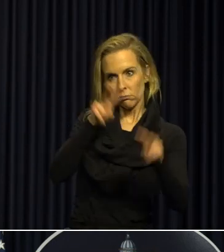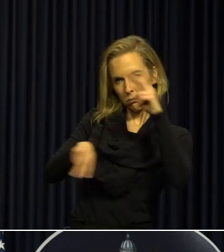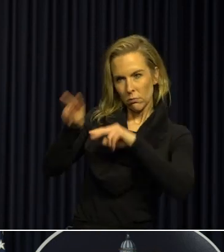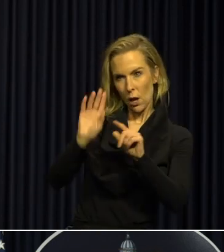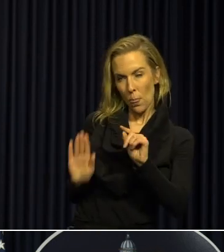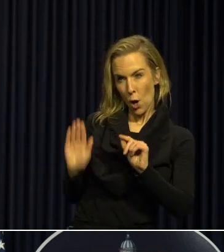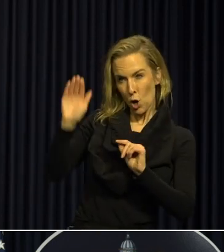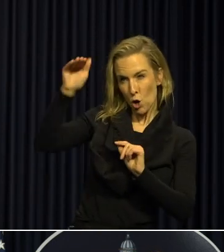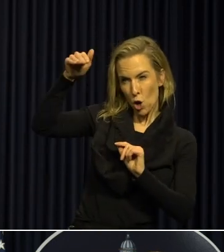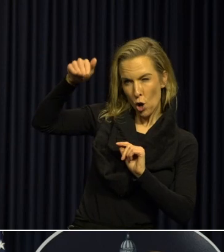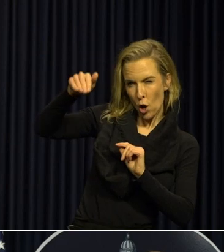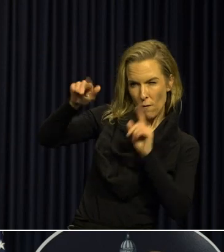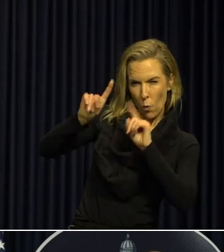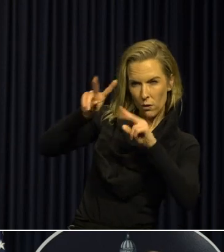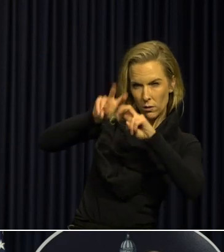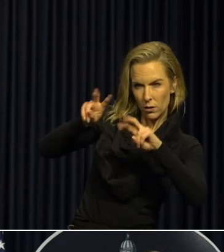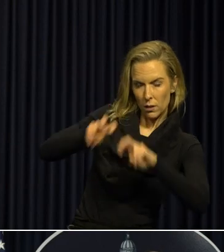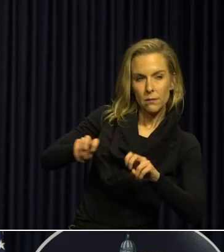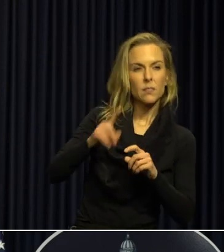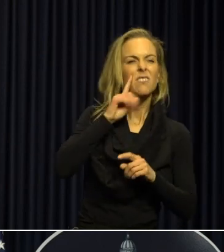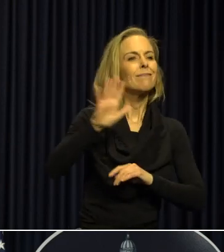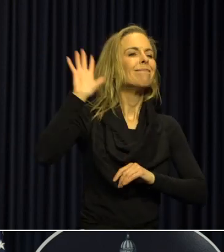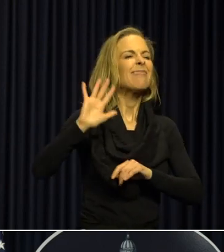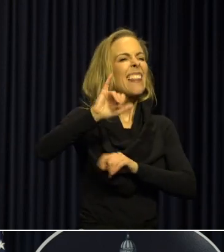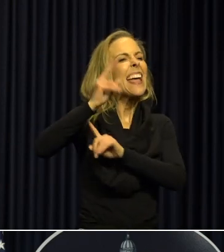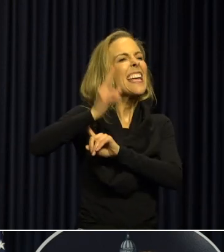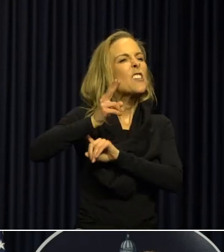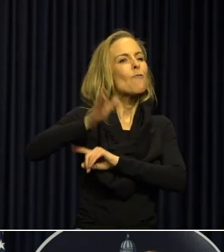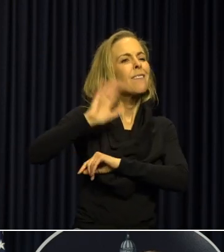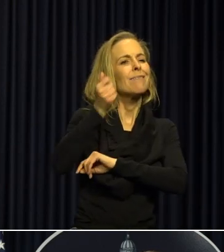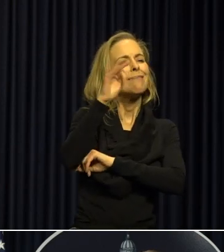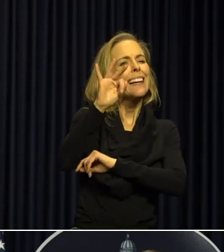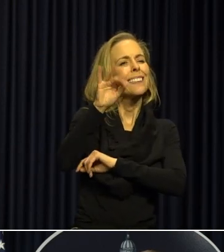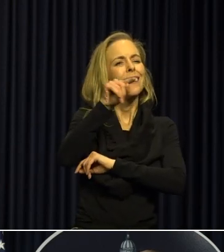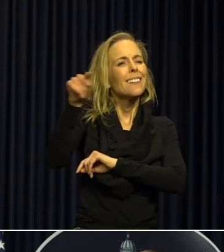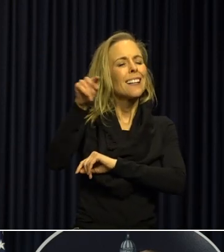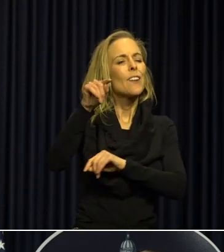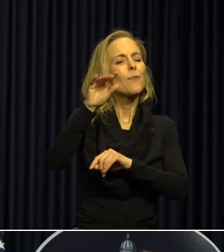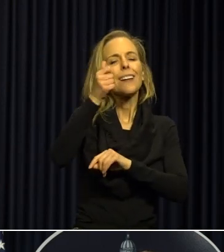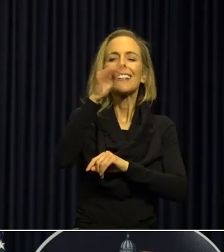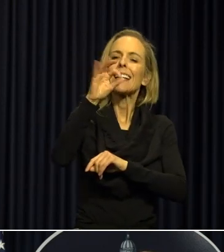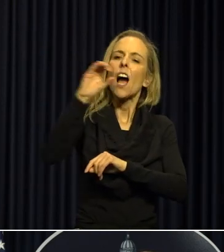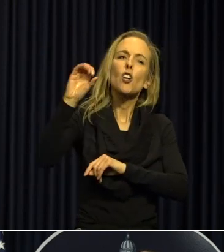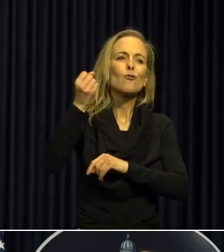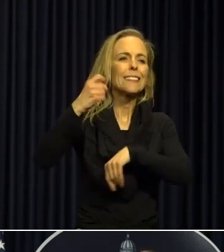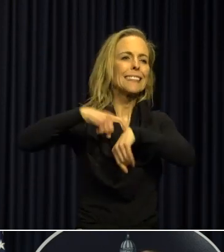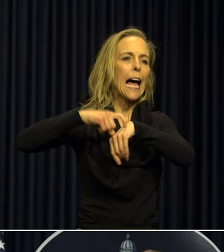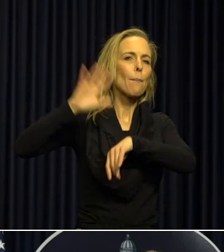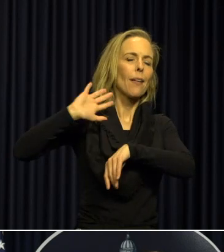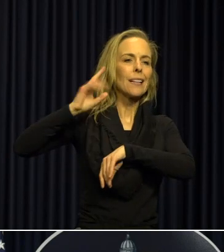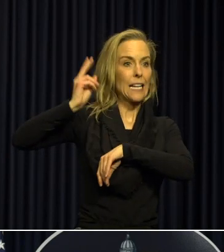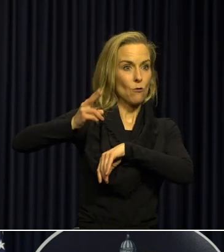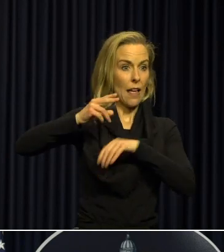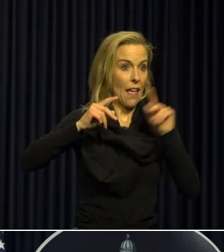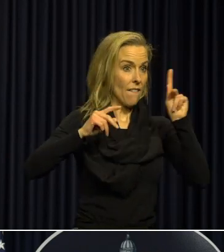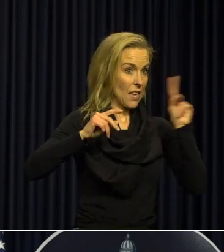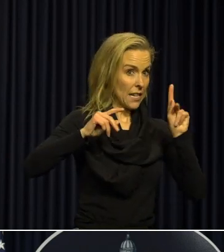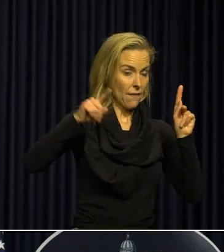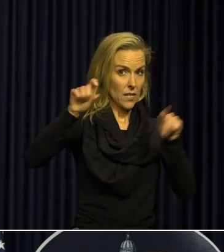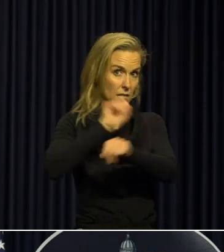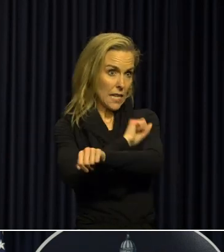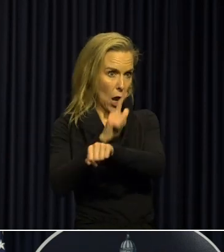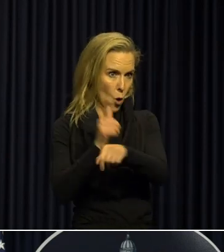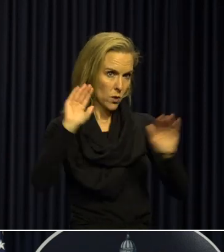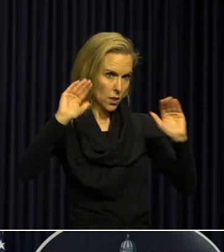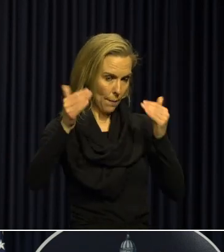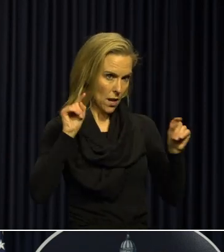So if we look at Philadelphia versus St. Louis, if we can go to that, I want to tell you why this is important. What we don't want